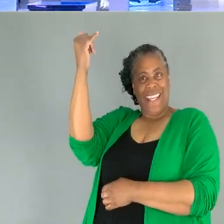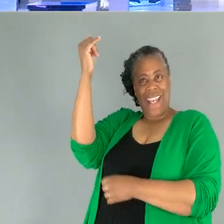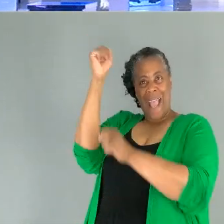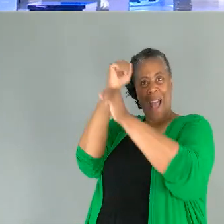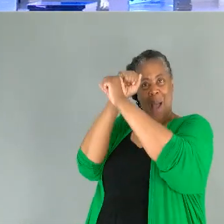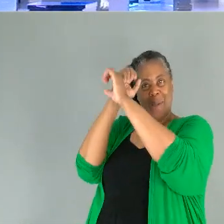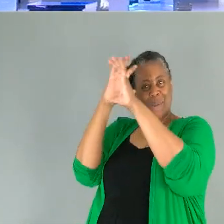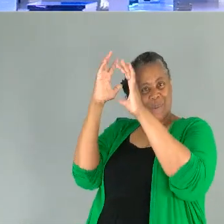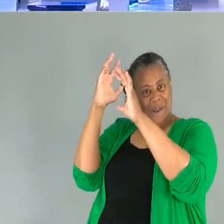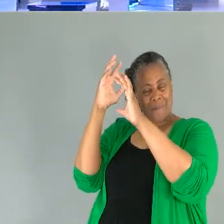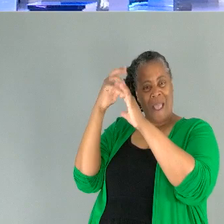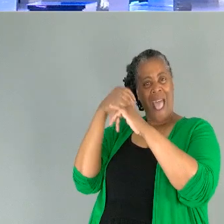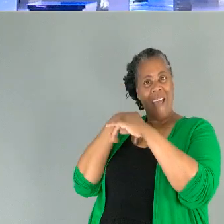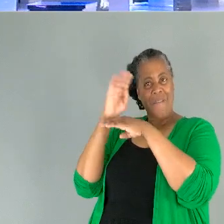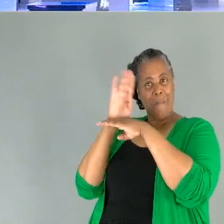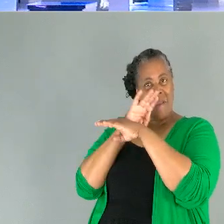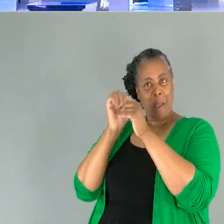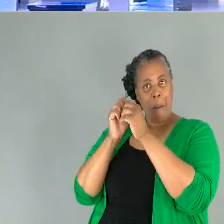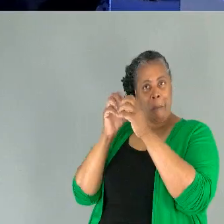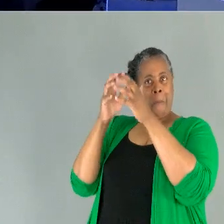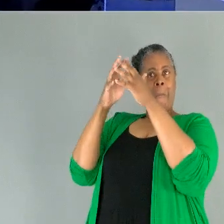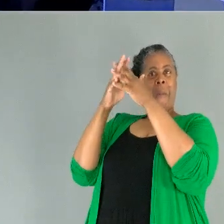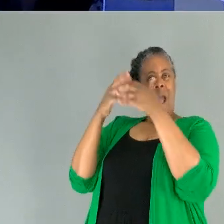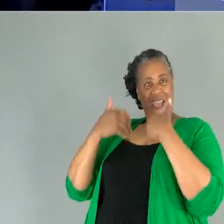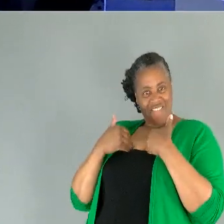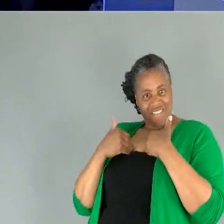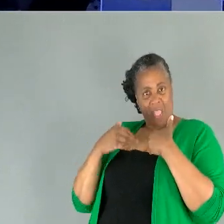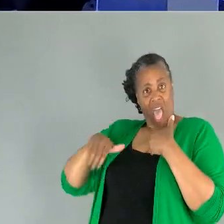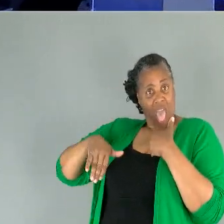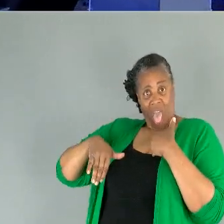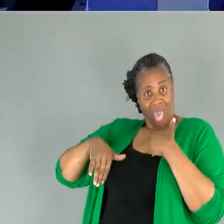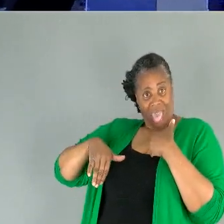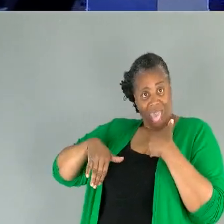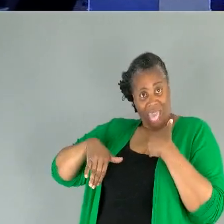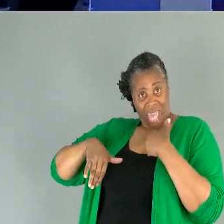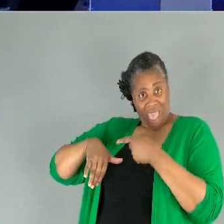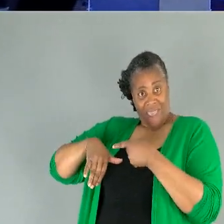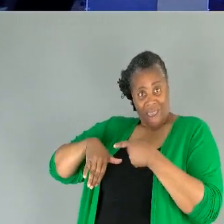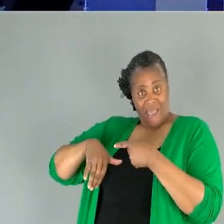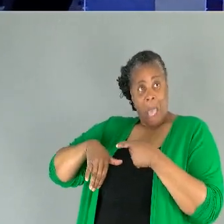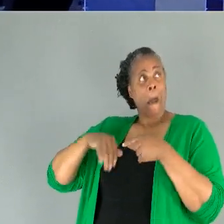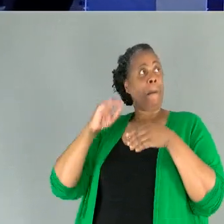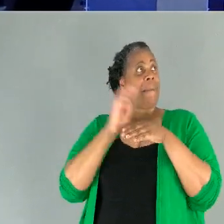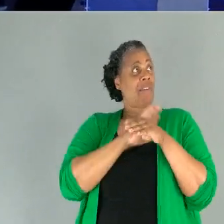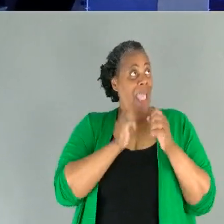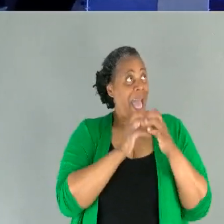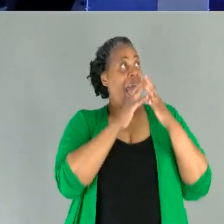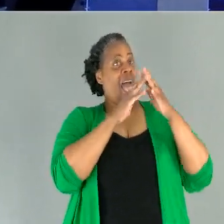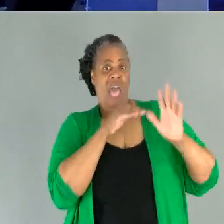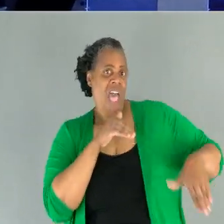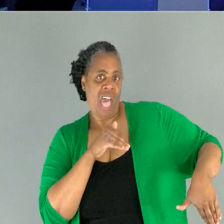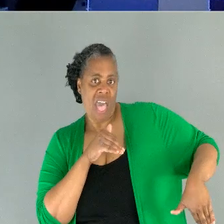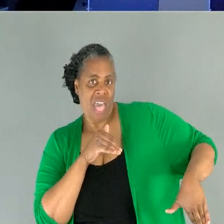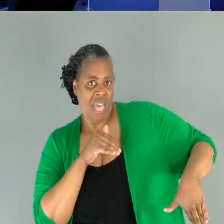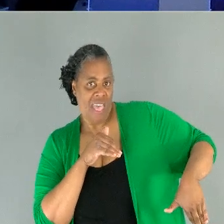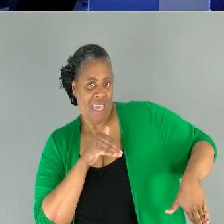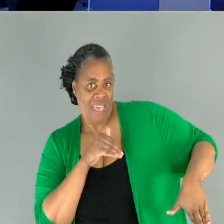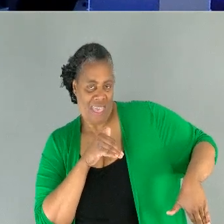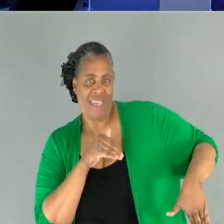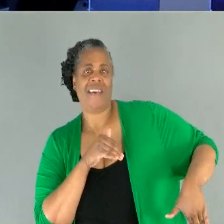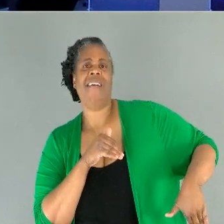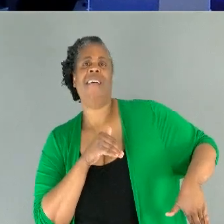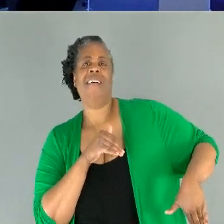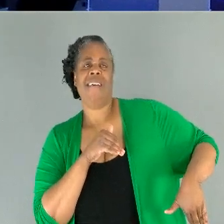with a business. You are pregnant with a ministry. You are